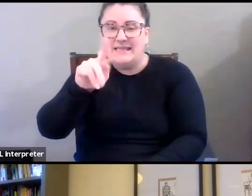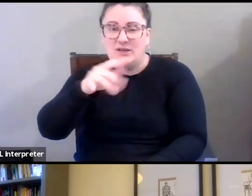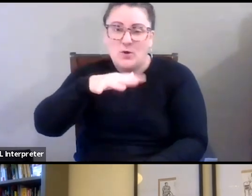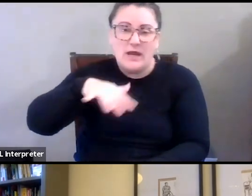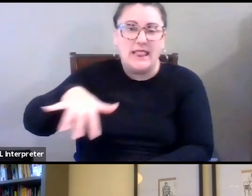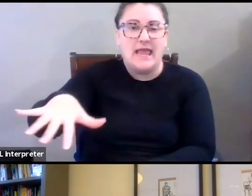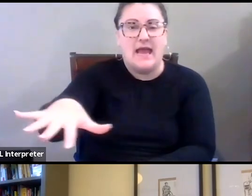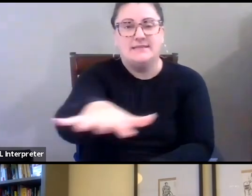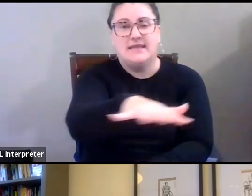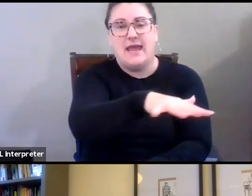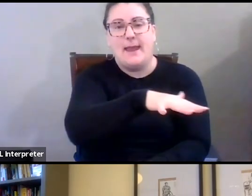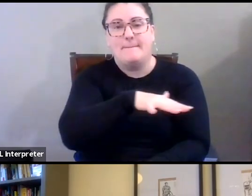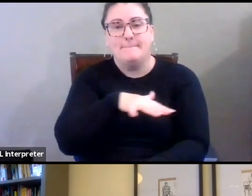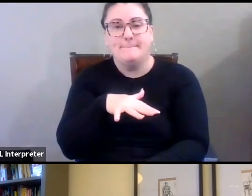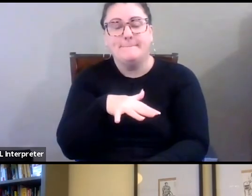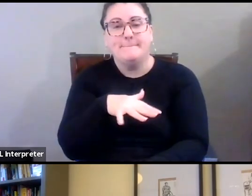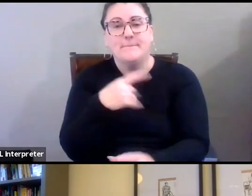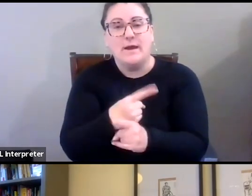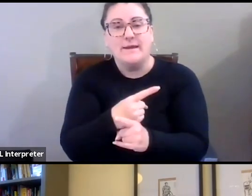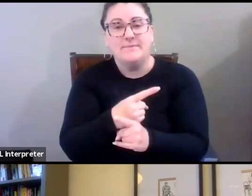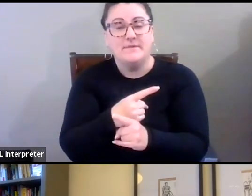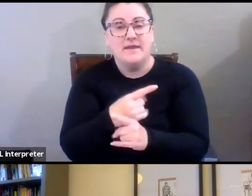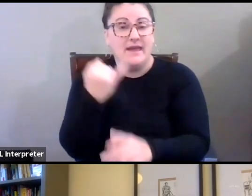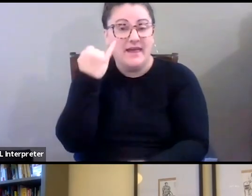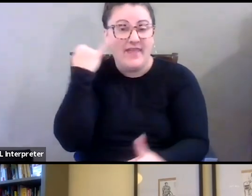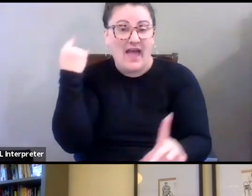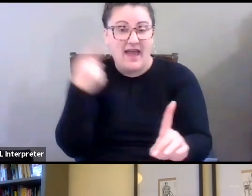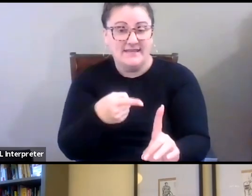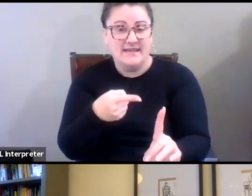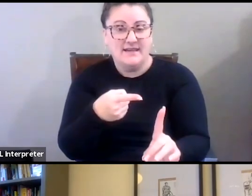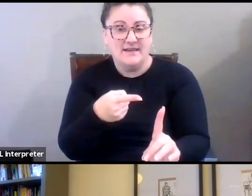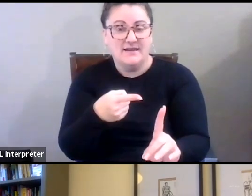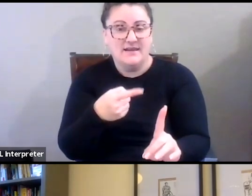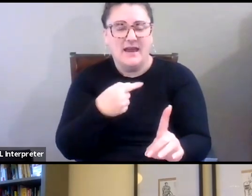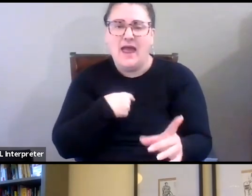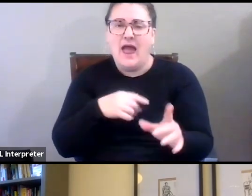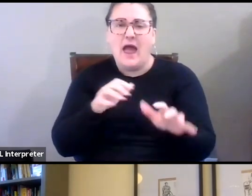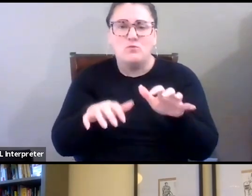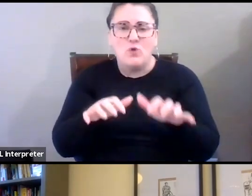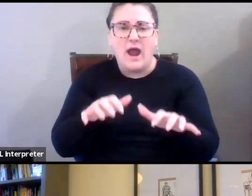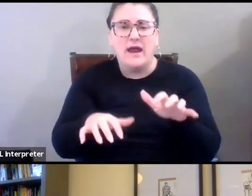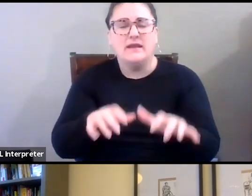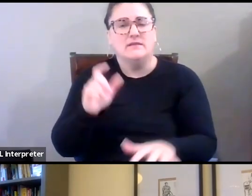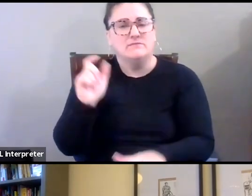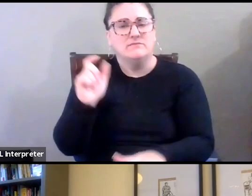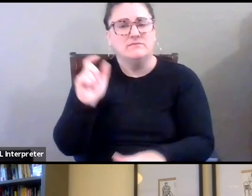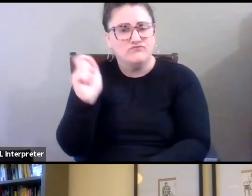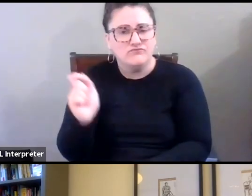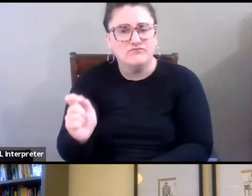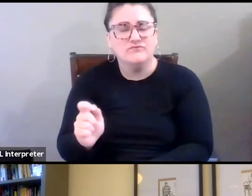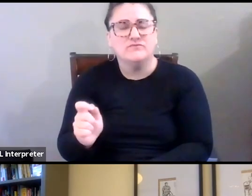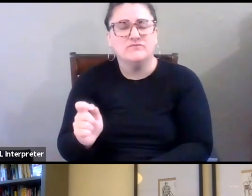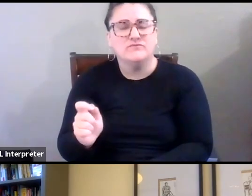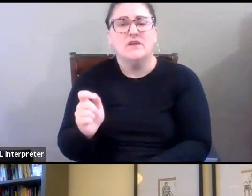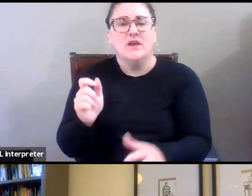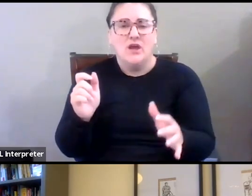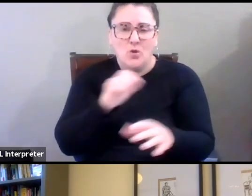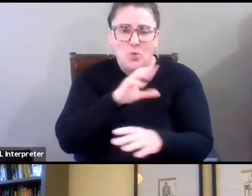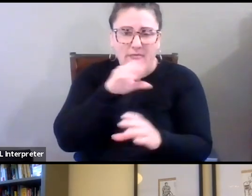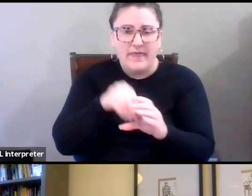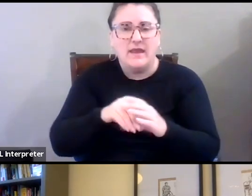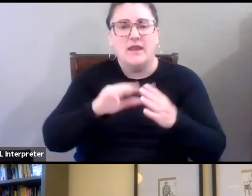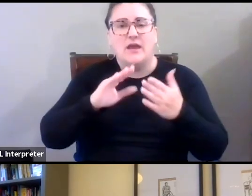landscape. And this idea of when I'm writing within a community and